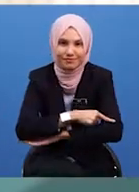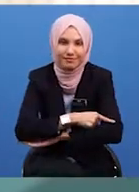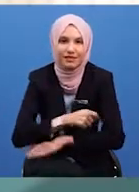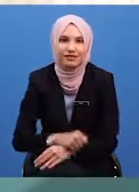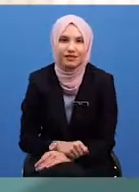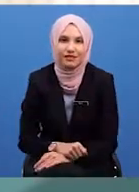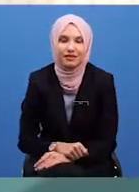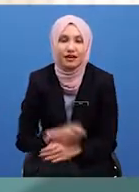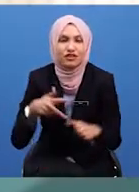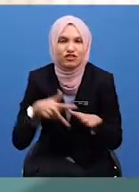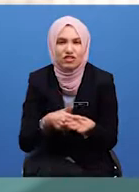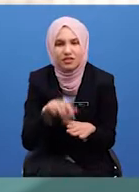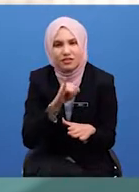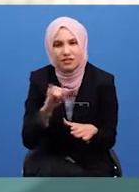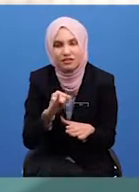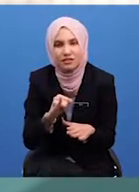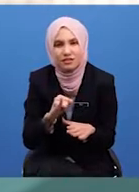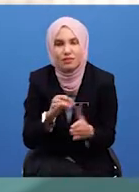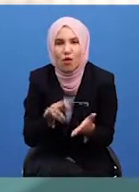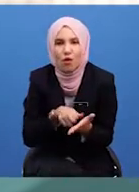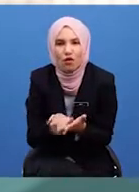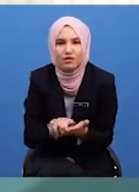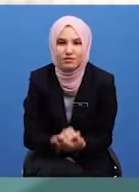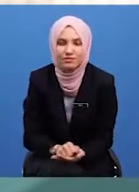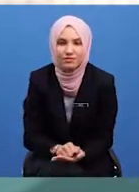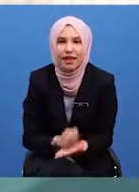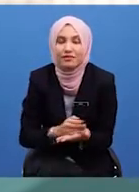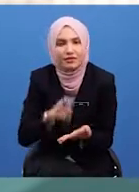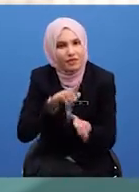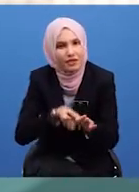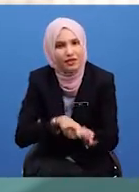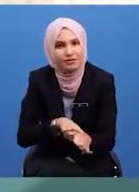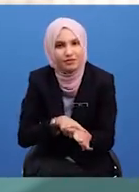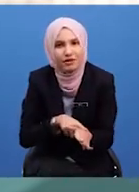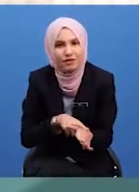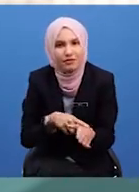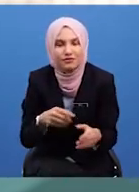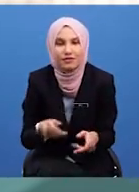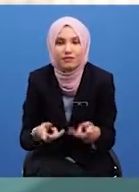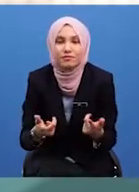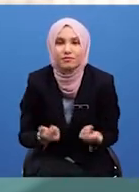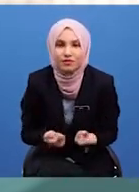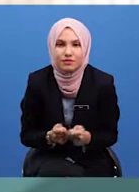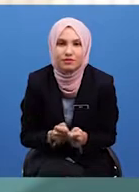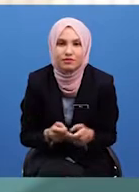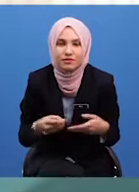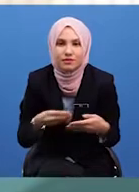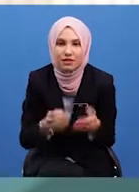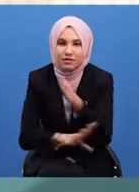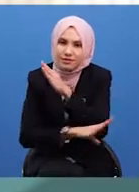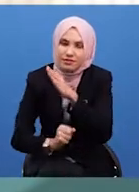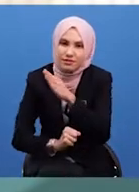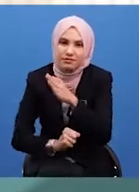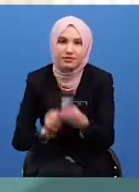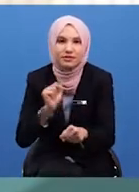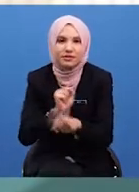Cheating it simply means you are not being honest. Sometimes, out of desperation, people steal other people's